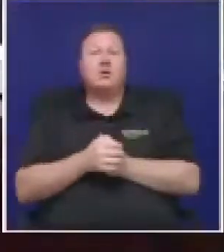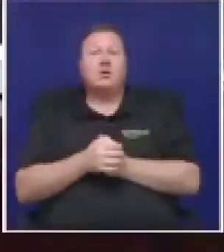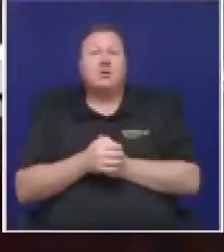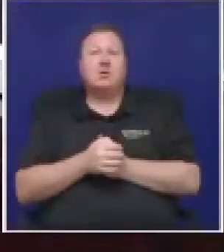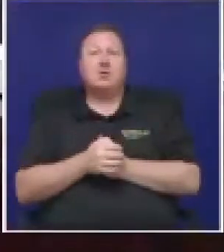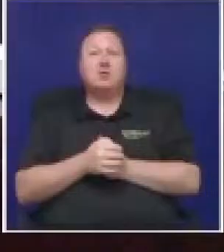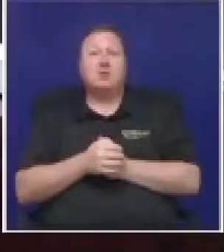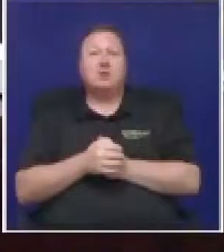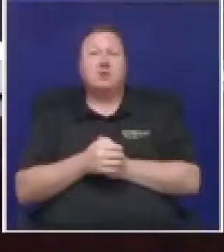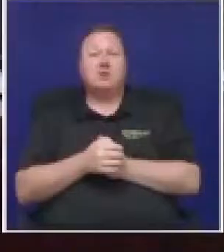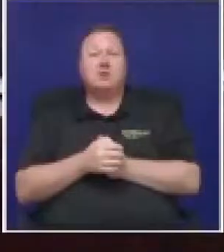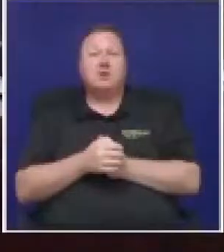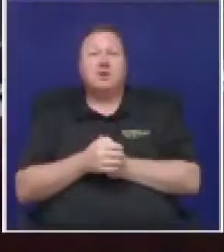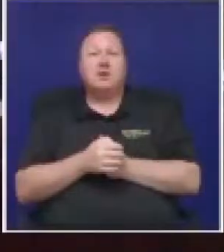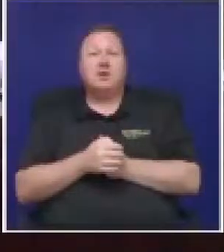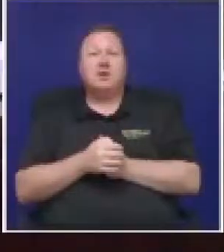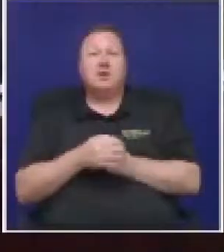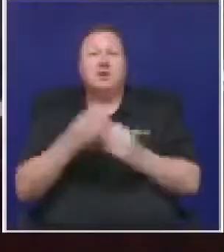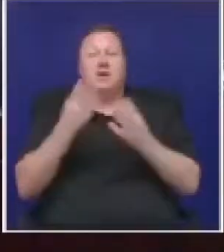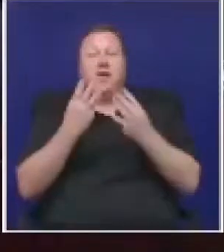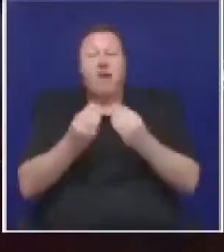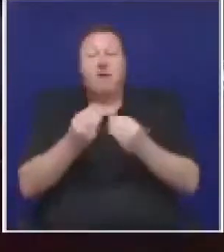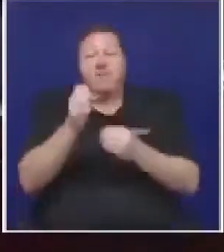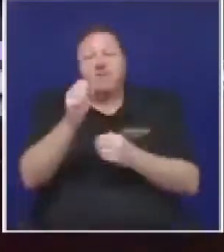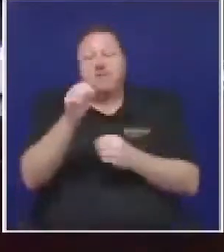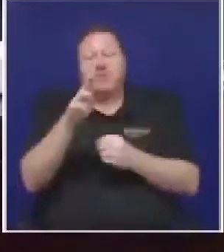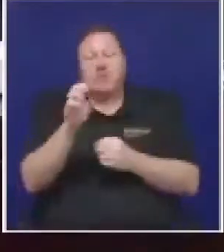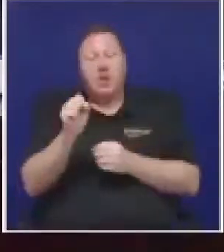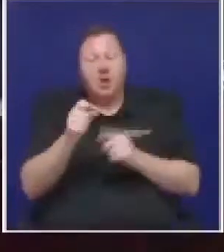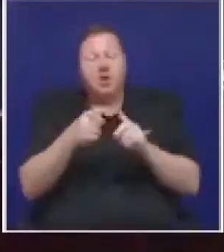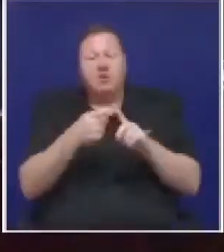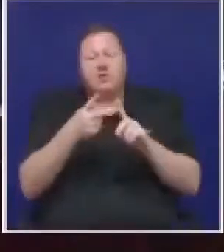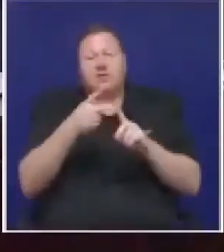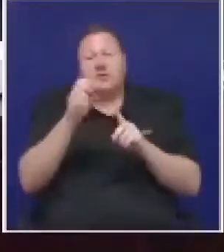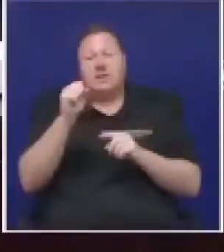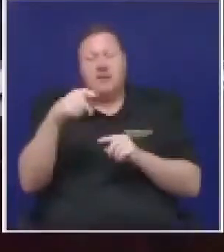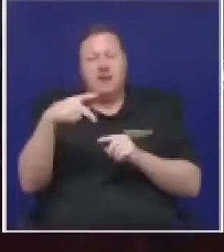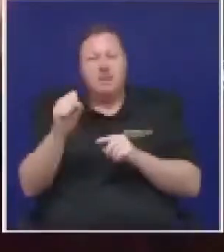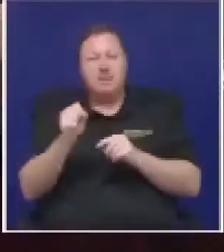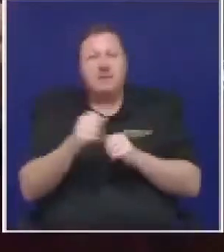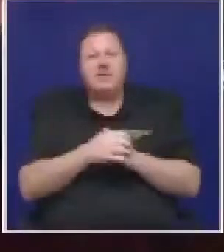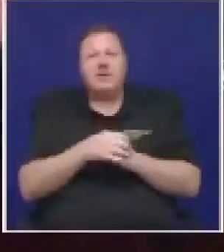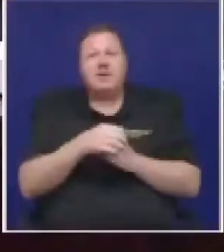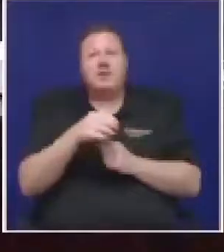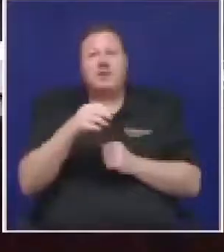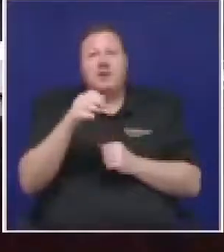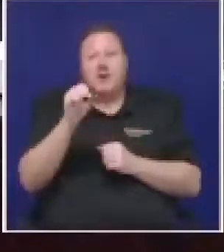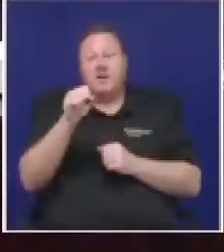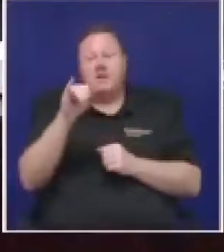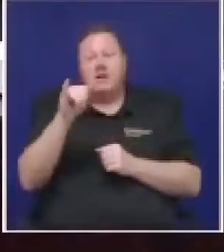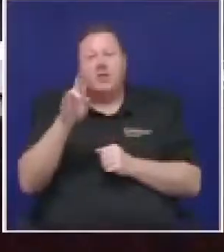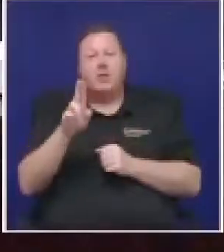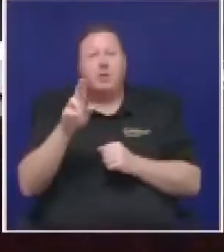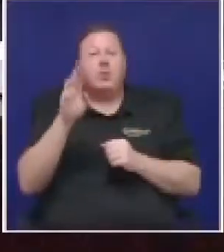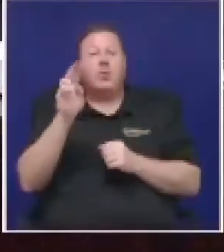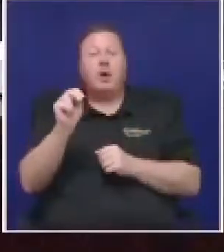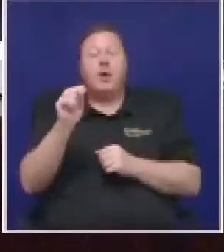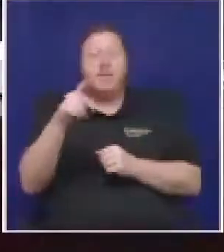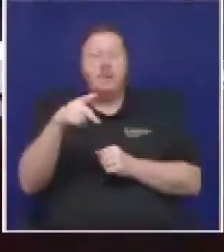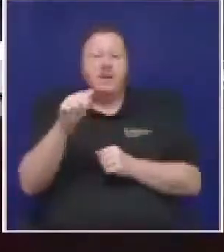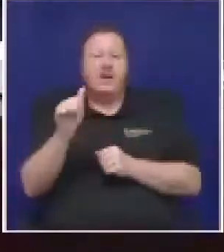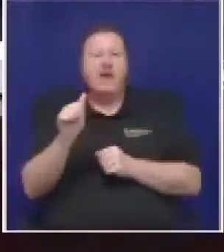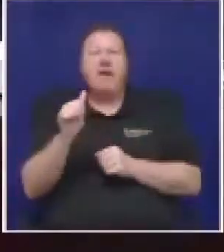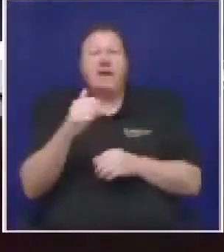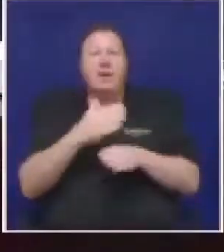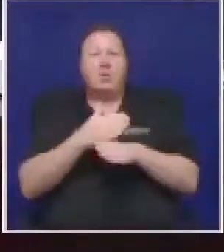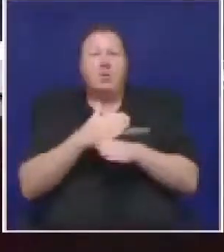have SARS on board working with SARS and SIU, NPA, all of them in a coordinated